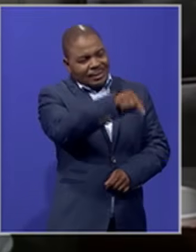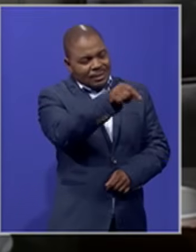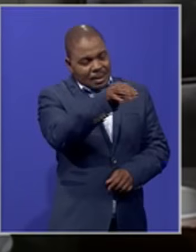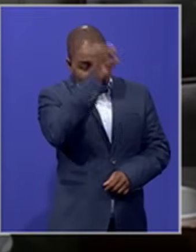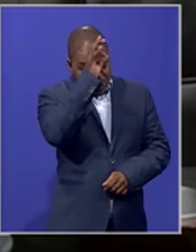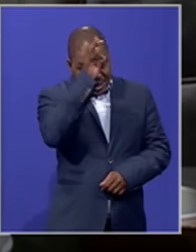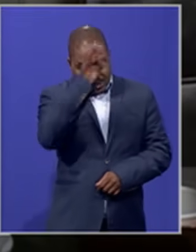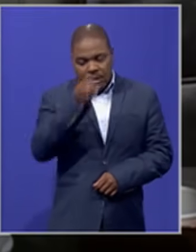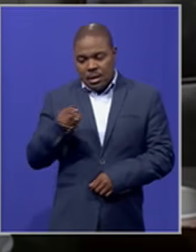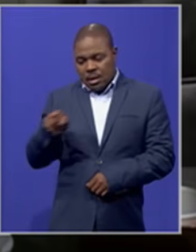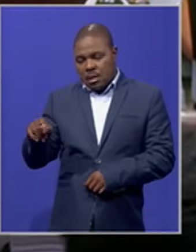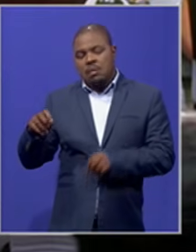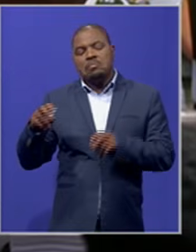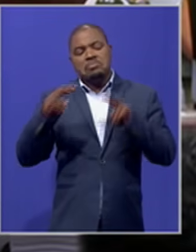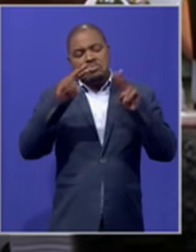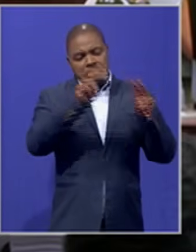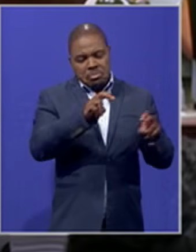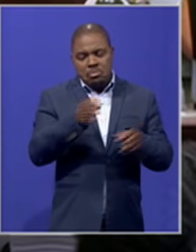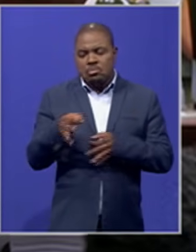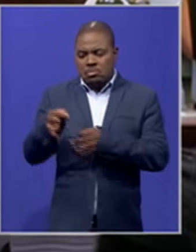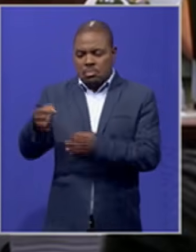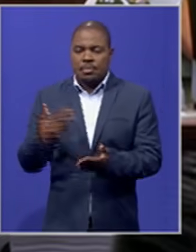tshepedišo ya molao le toka ka Afrika Borwa.